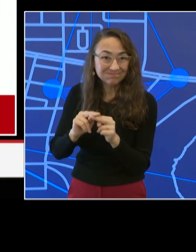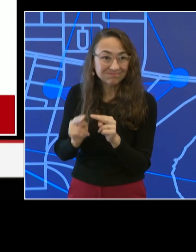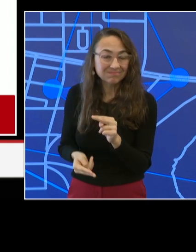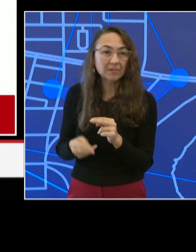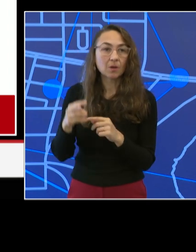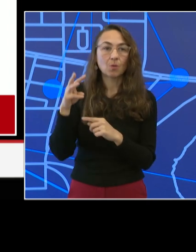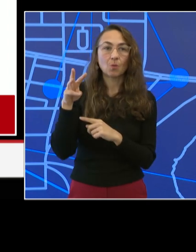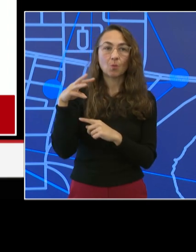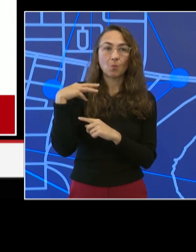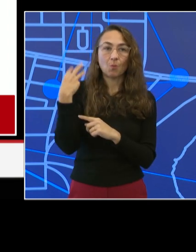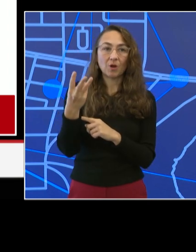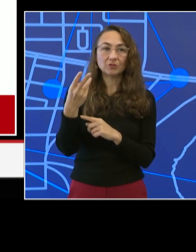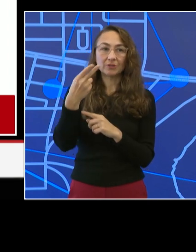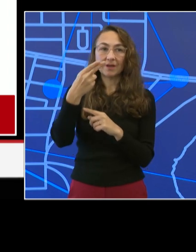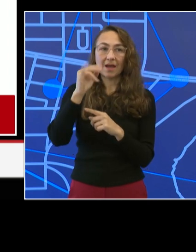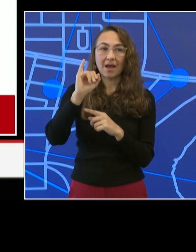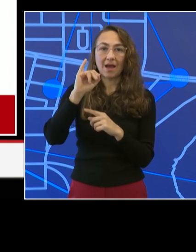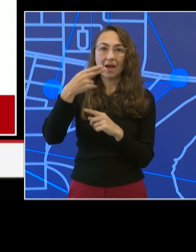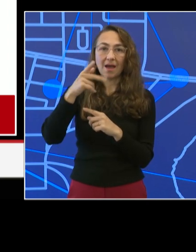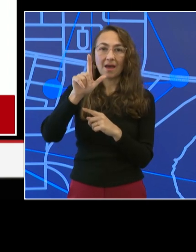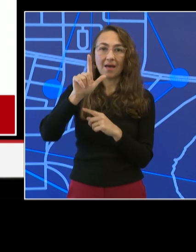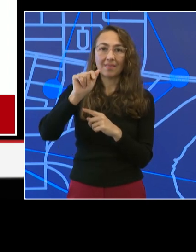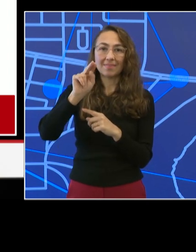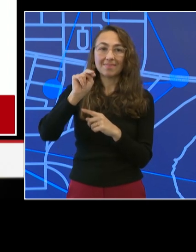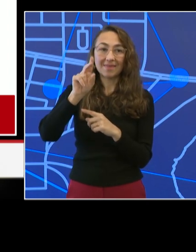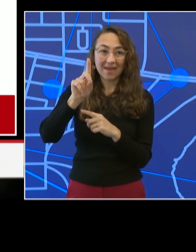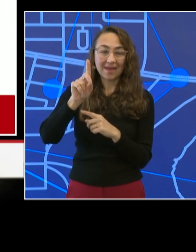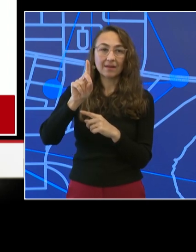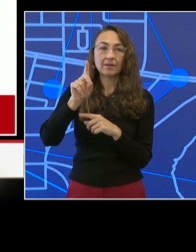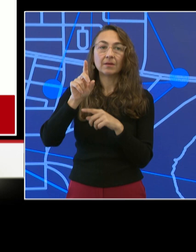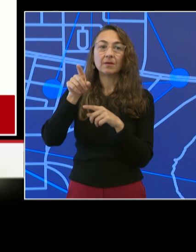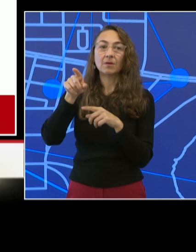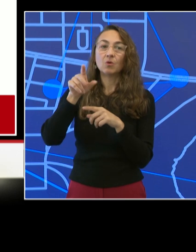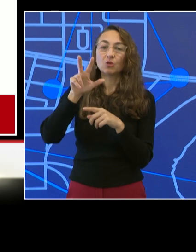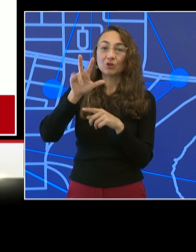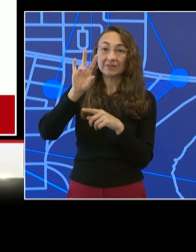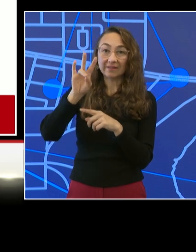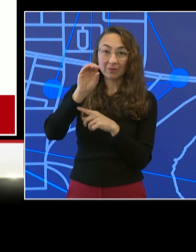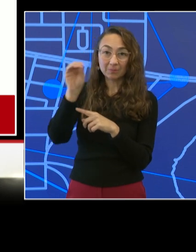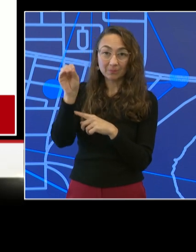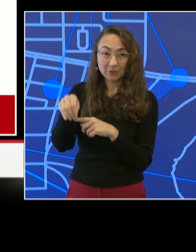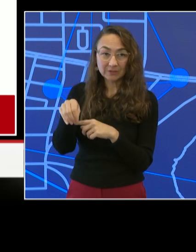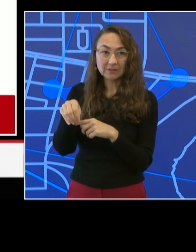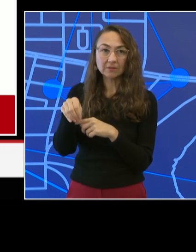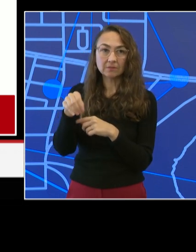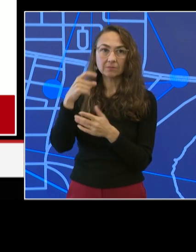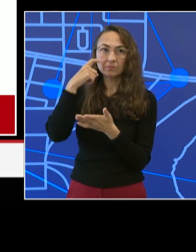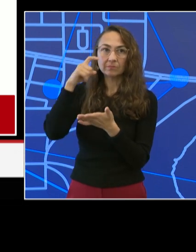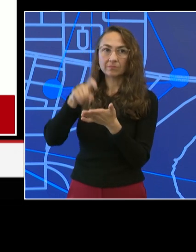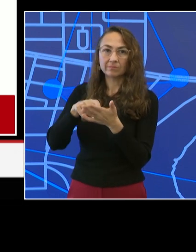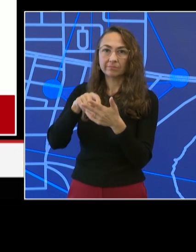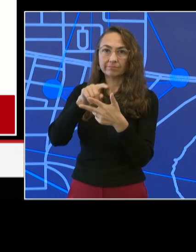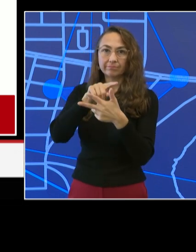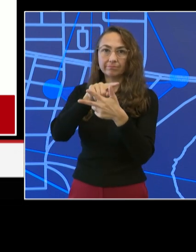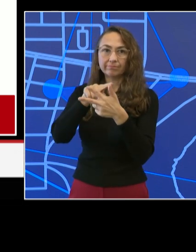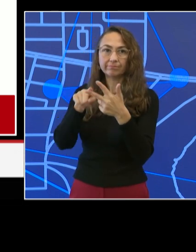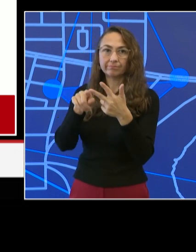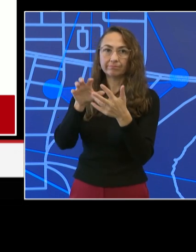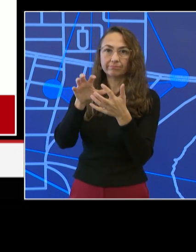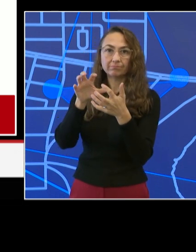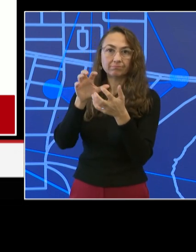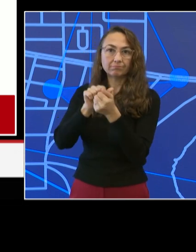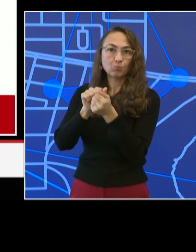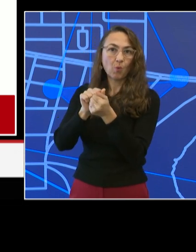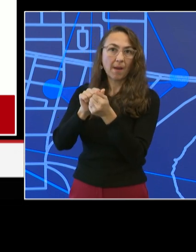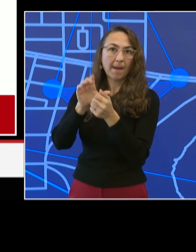These were the three areas across the city where we saw a significant increase in our assault with deadly weapons, our homicides, and serious violent crime across our